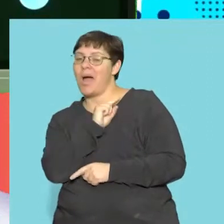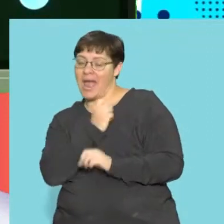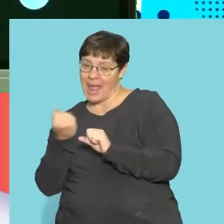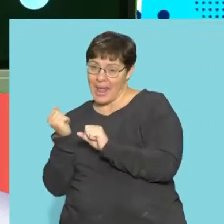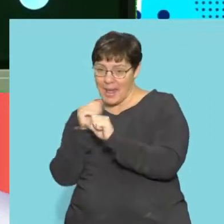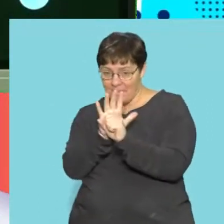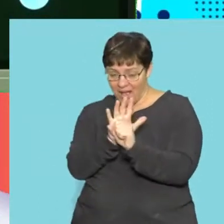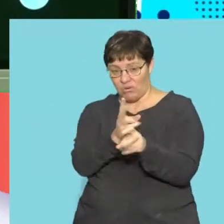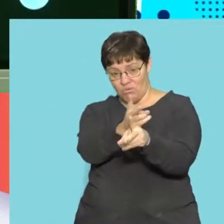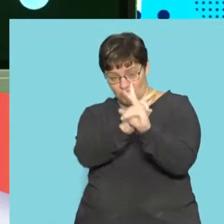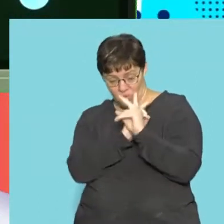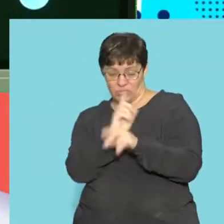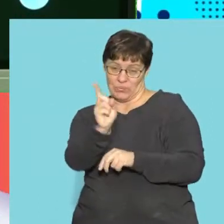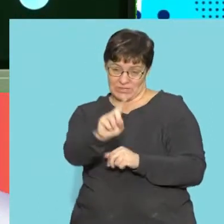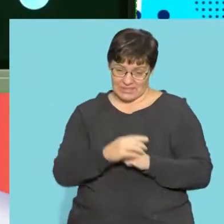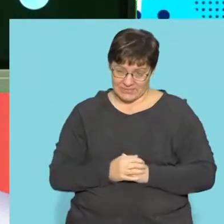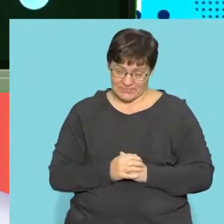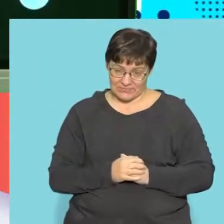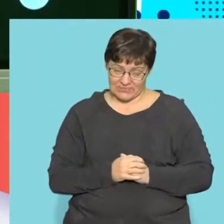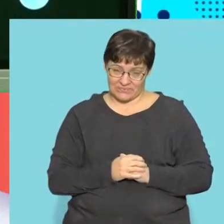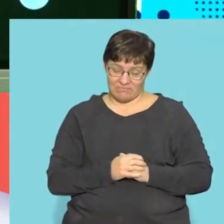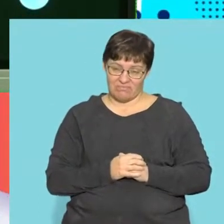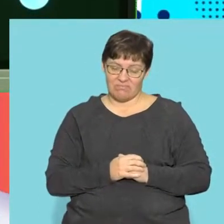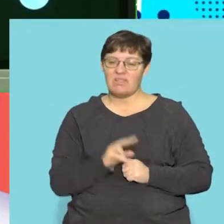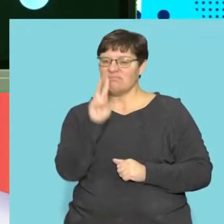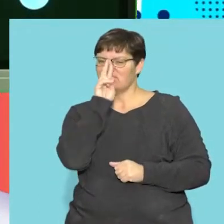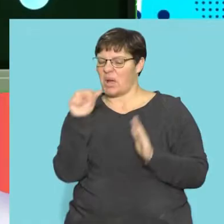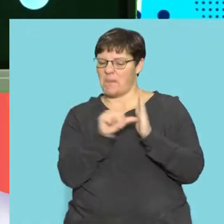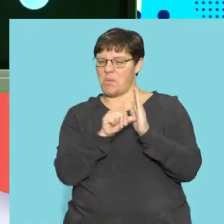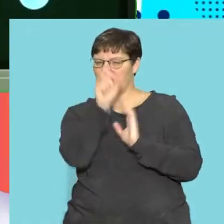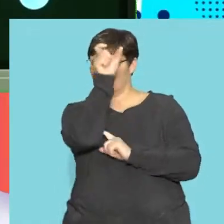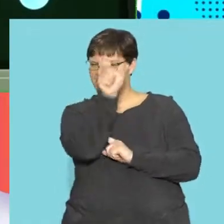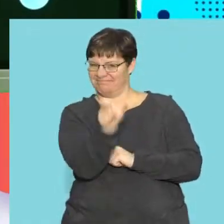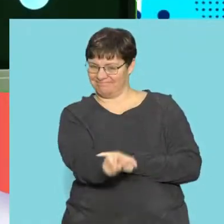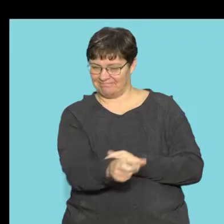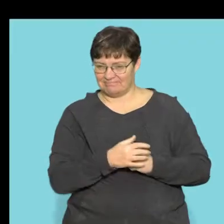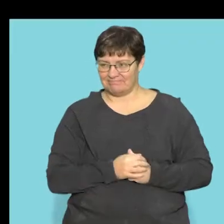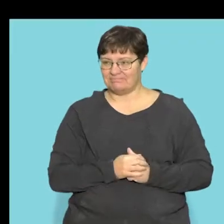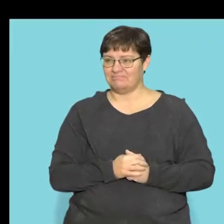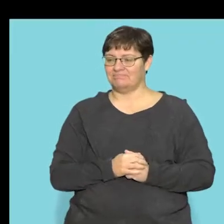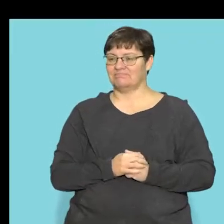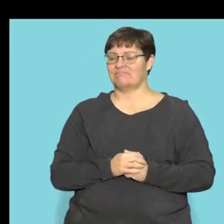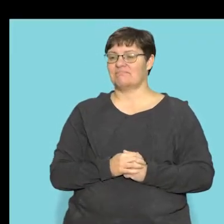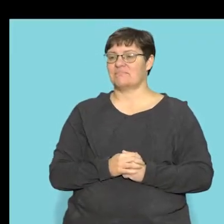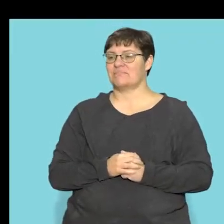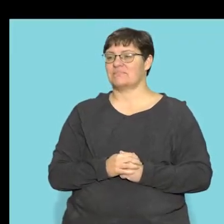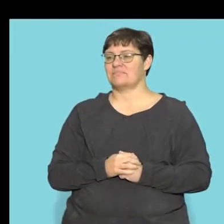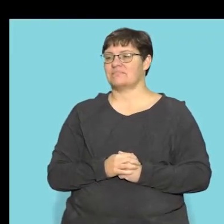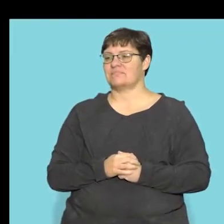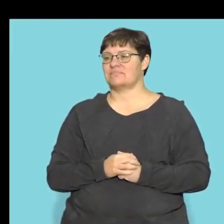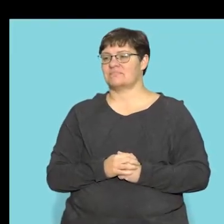consequences of taking out a loan. So for now, let's look at the key words for this particular lesson. So